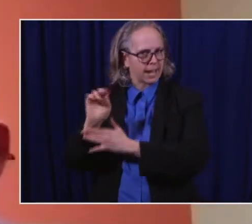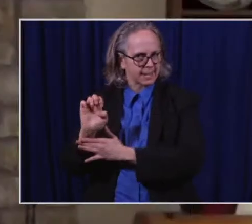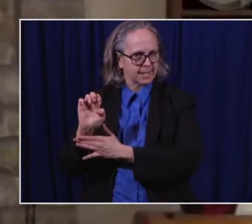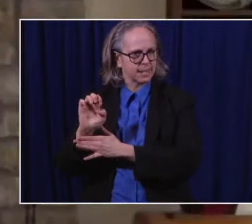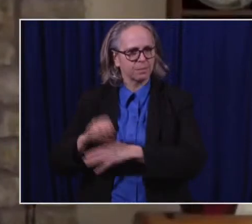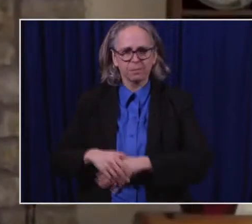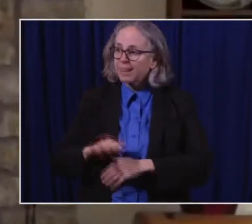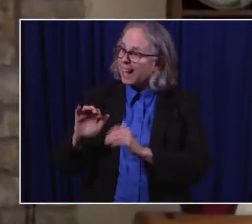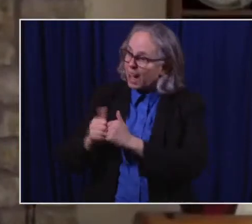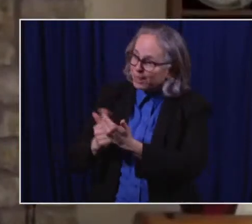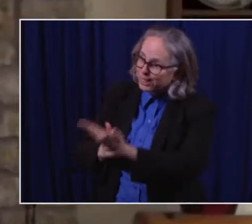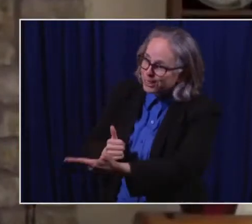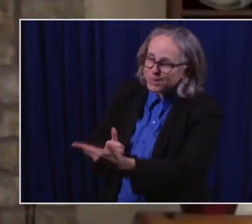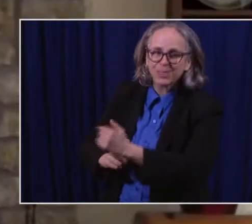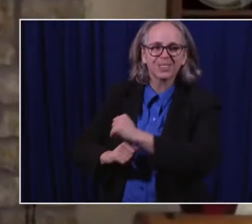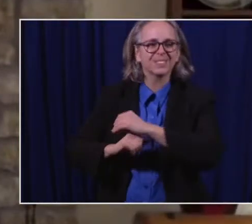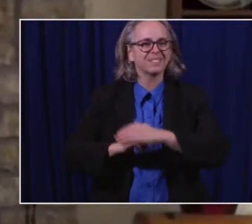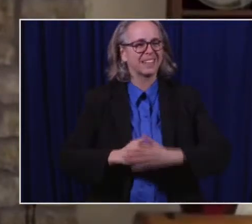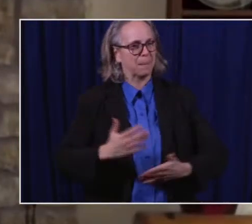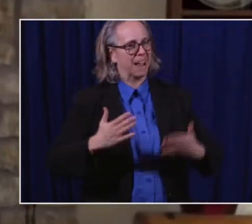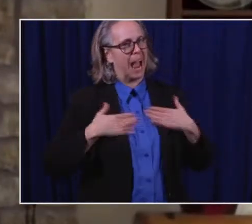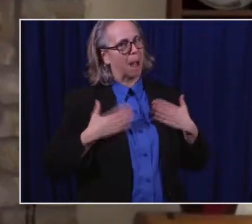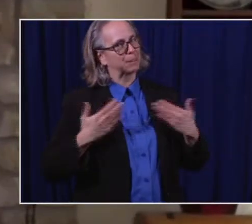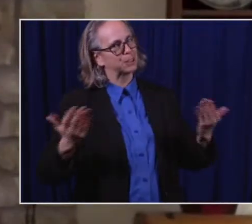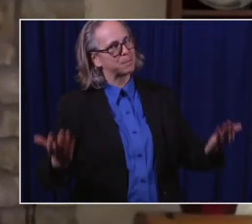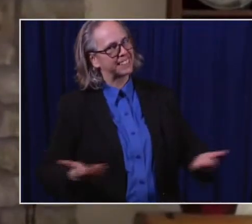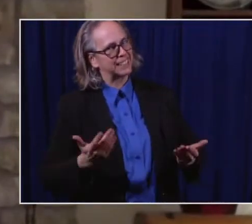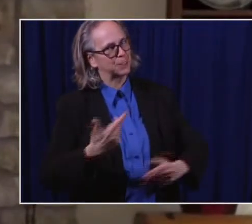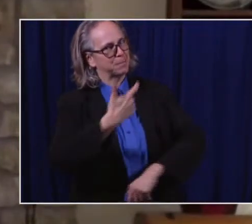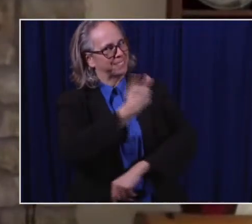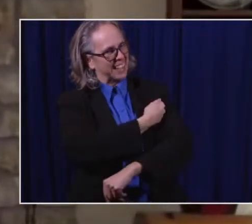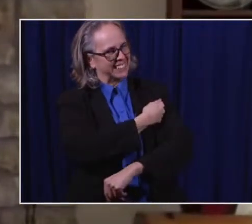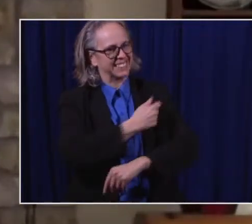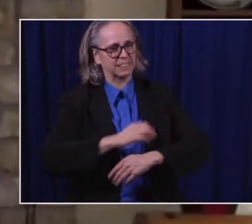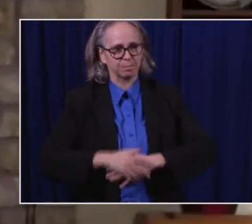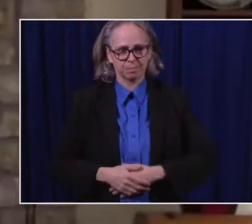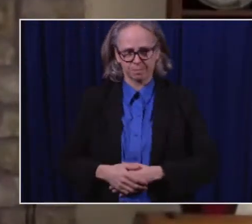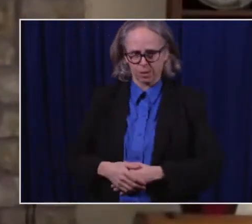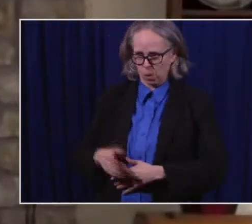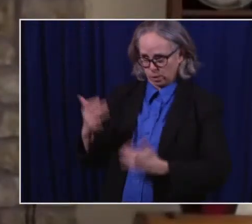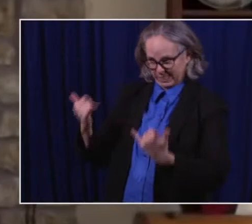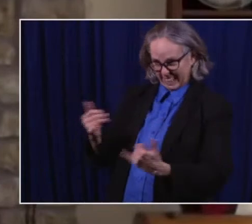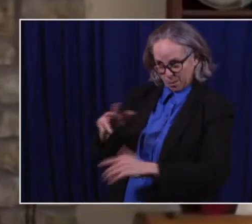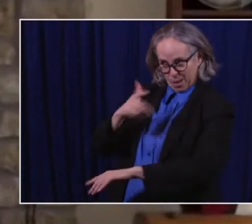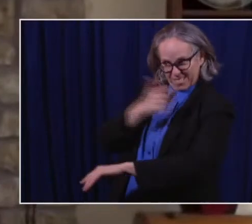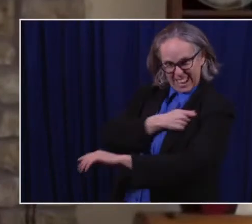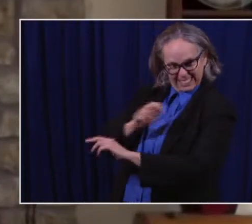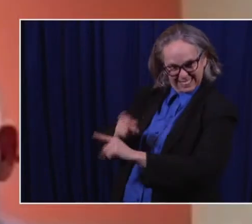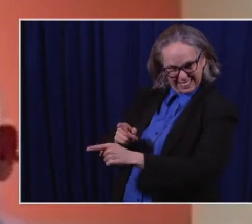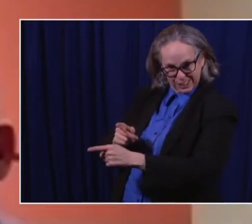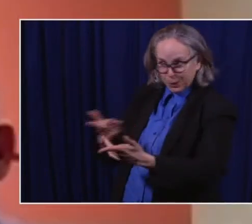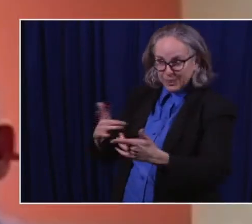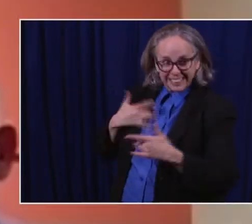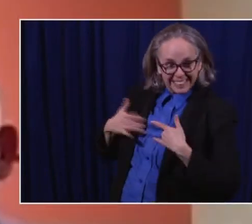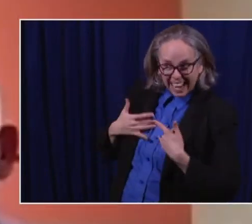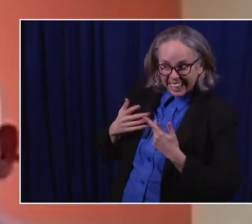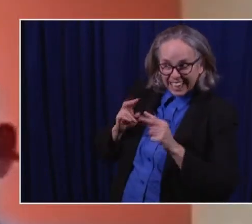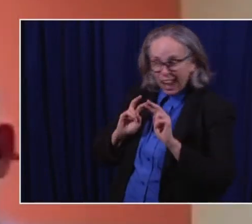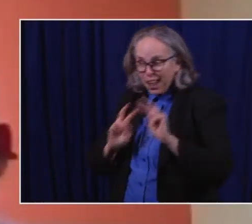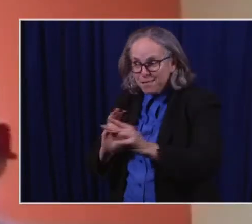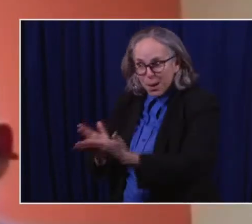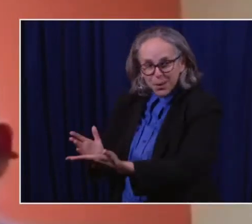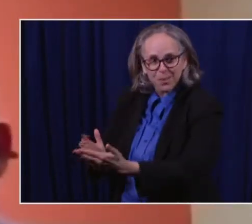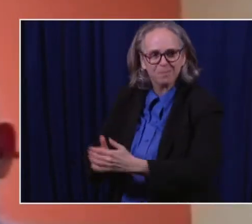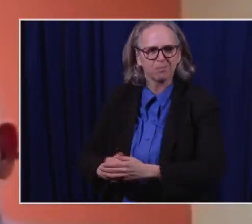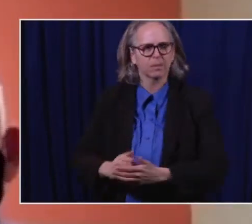we're happy you're going to get a shot today. How you feel about this? You excited or? I feel very good